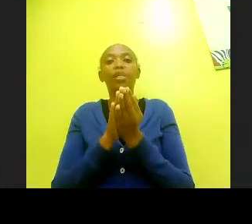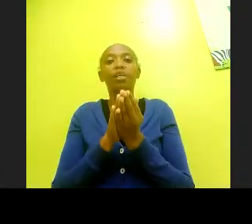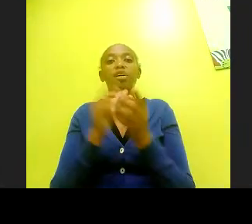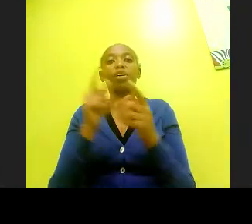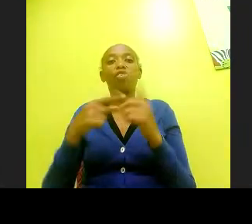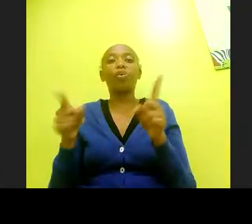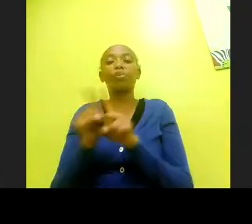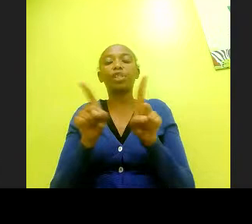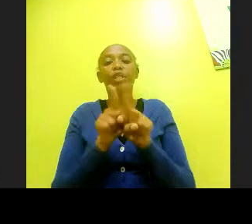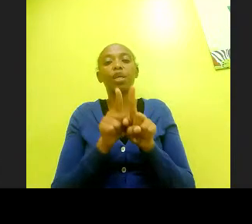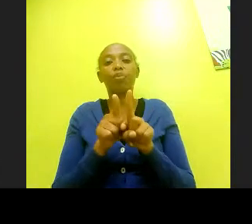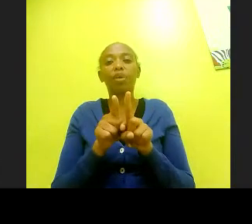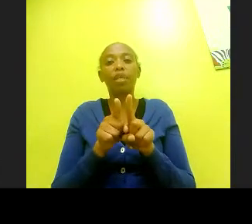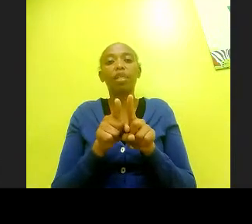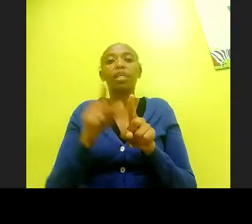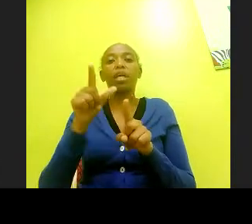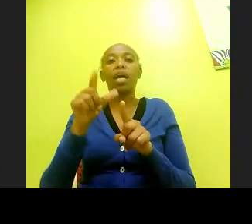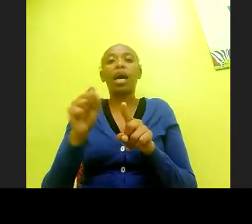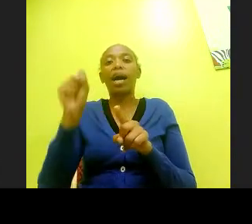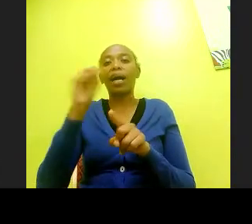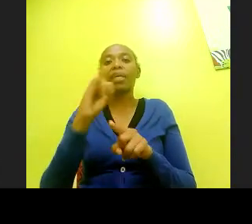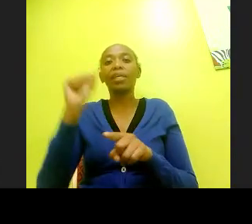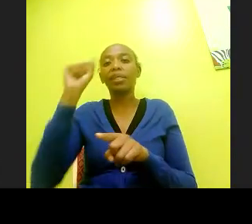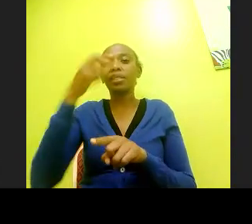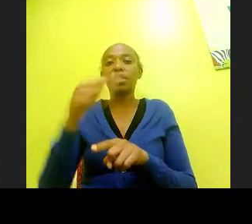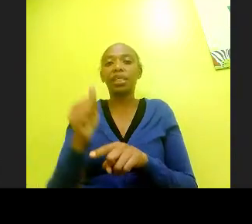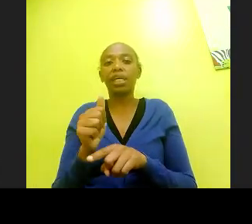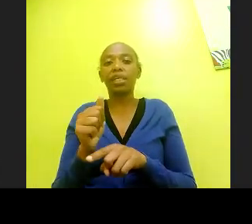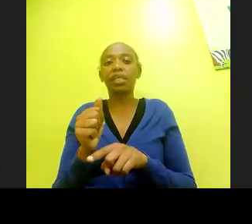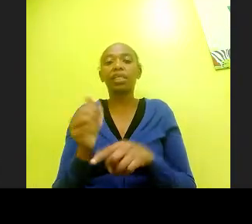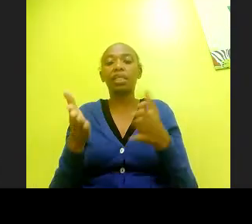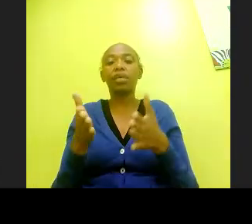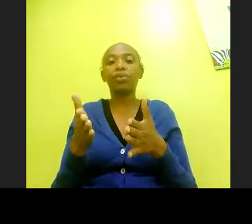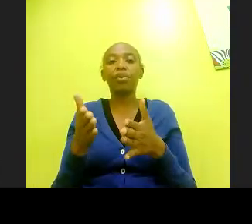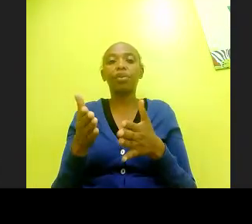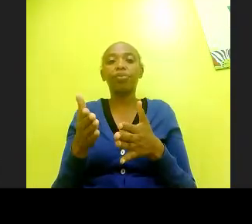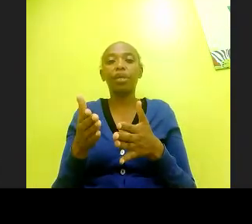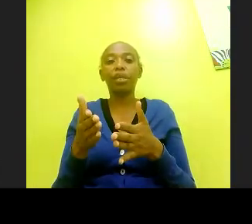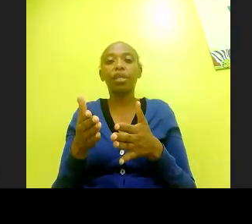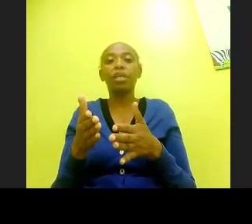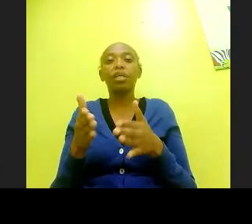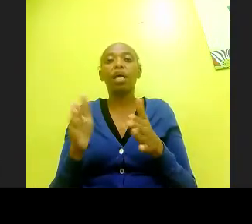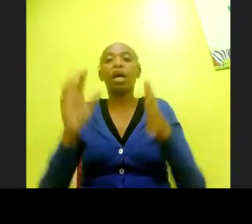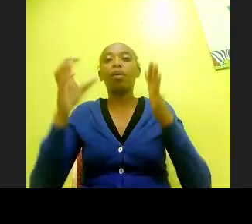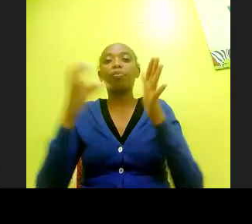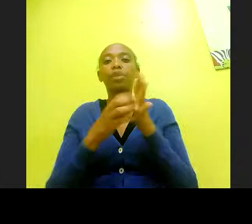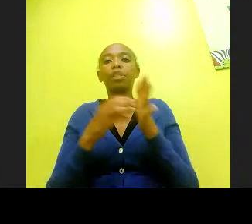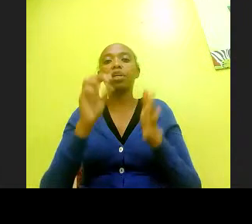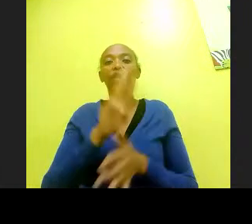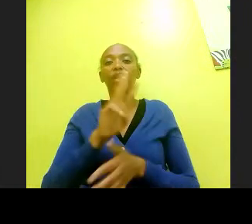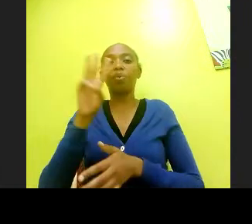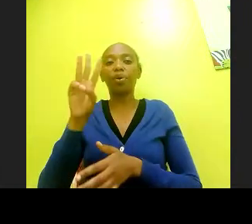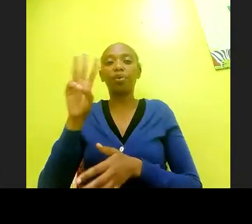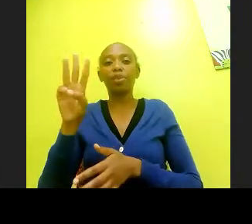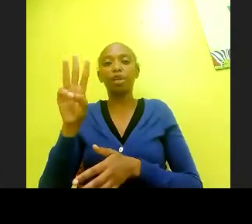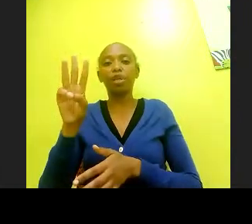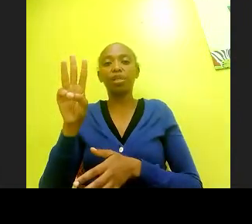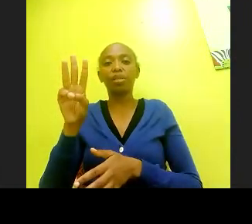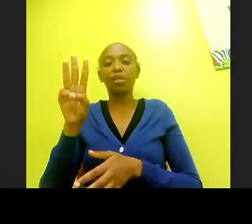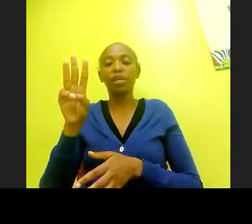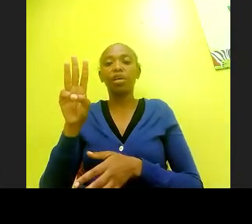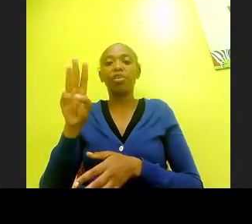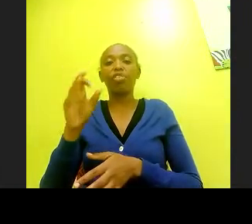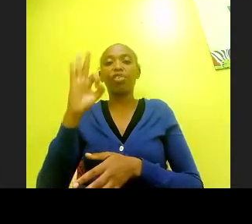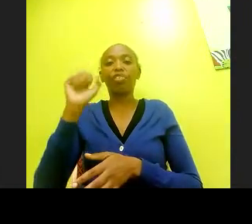from Aisha. So we will be posting it on our websites, on the respective websites for FemNet,